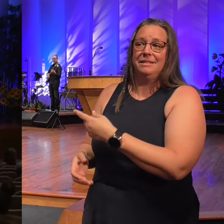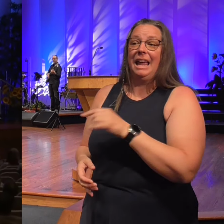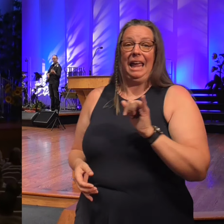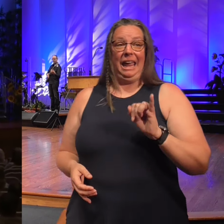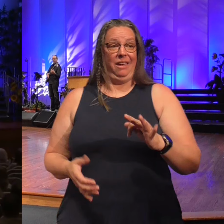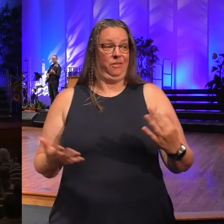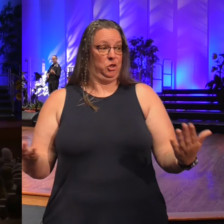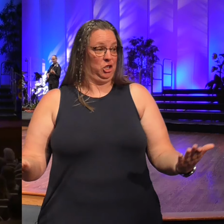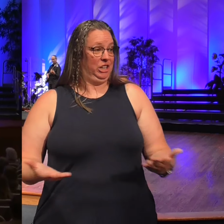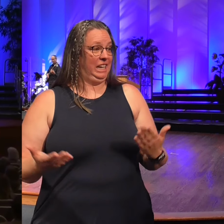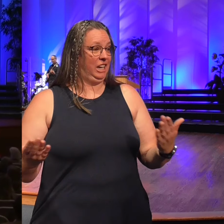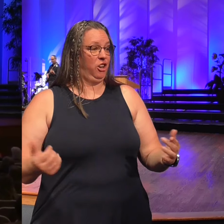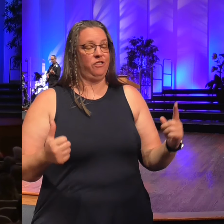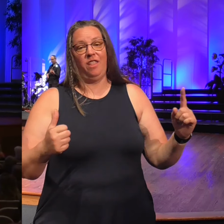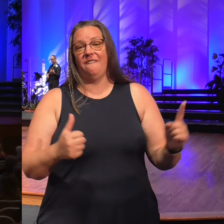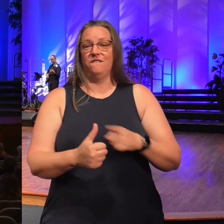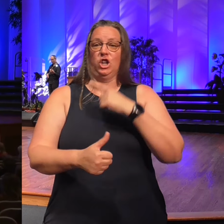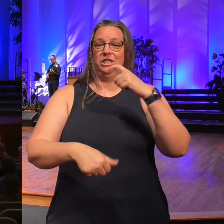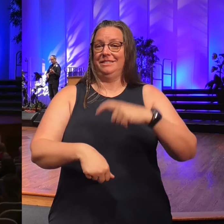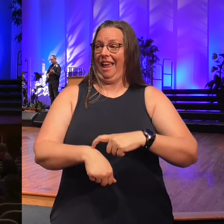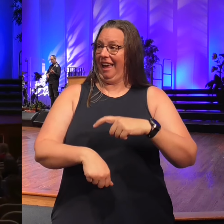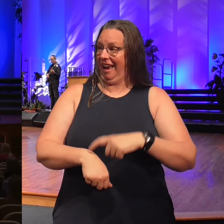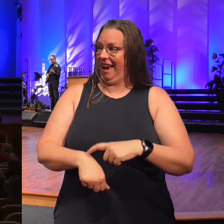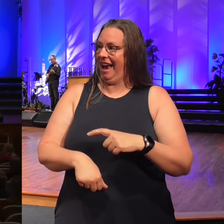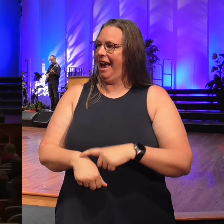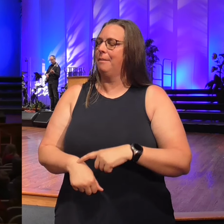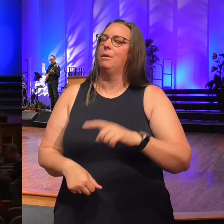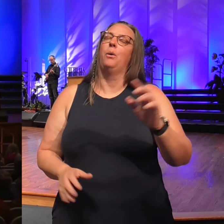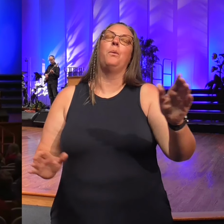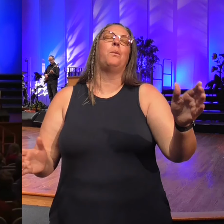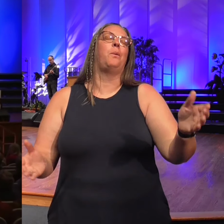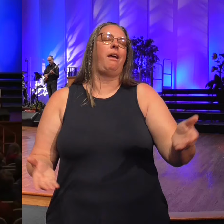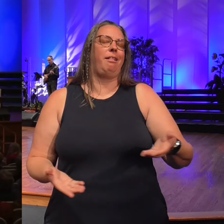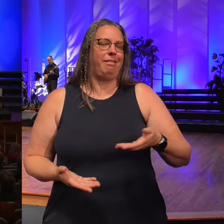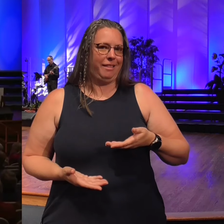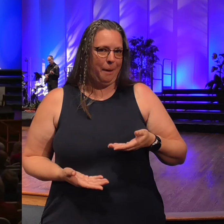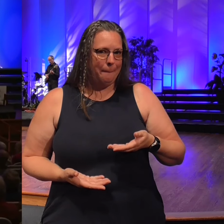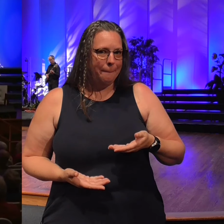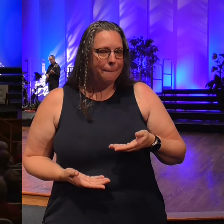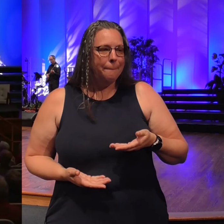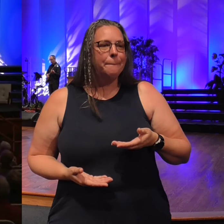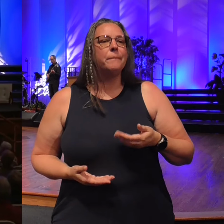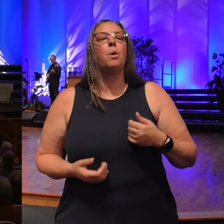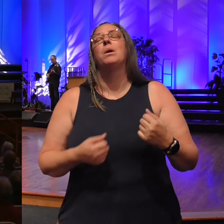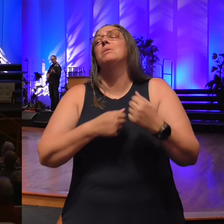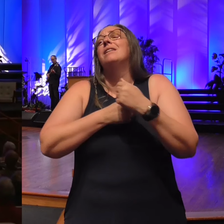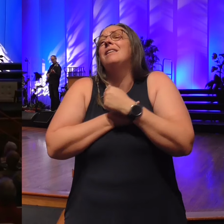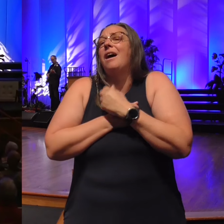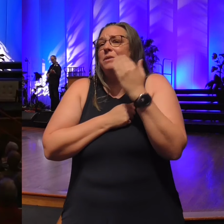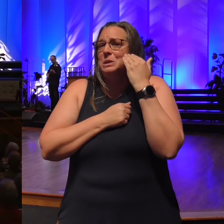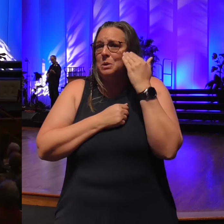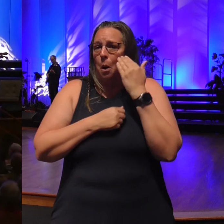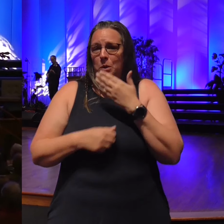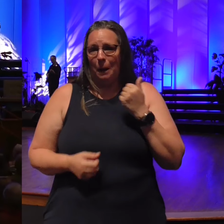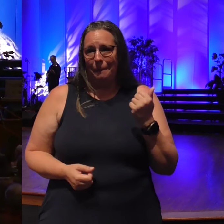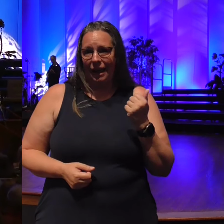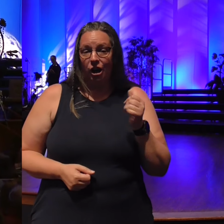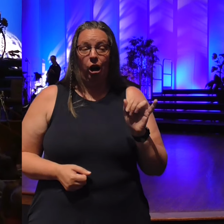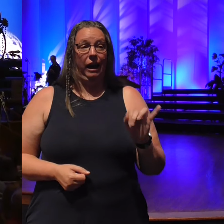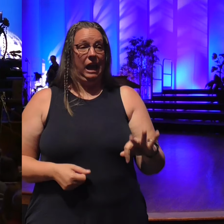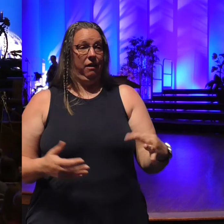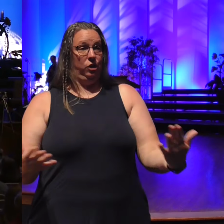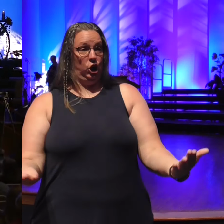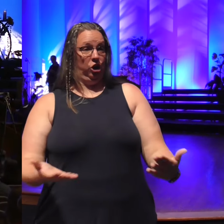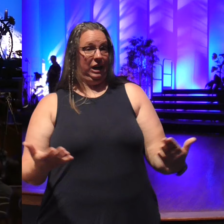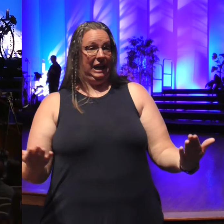here at Mile High Church for the first time today, we welcome you, and we would love to get to know you better. So if you are